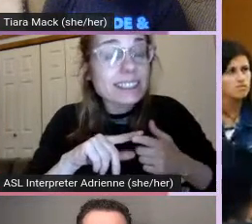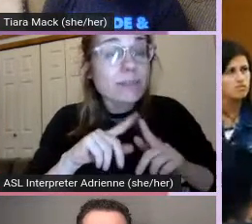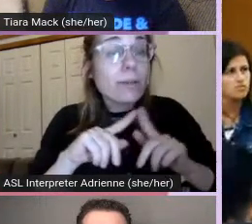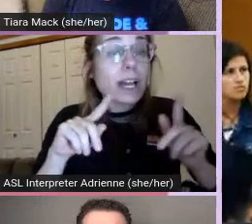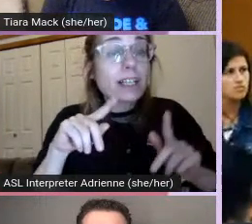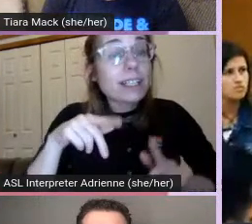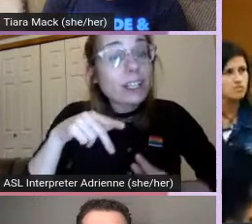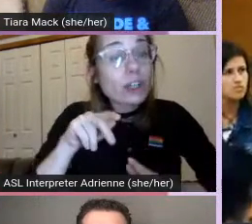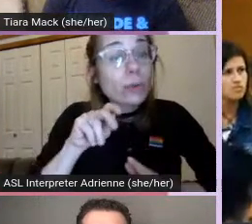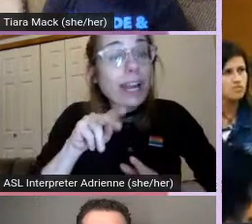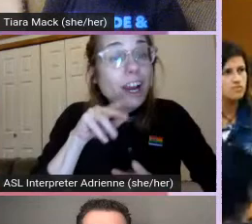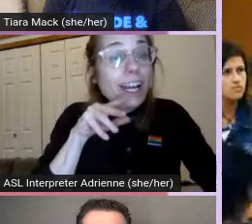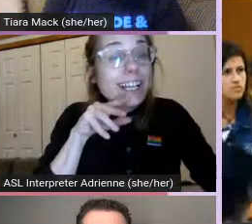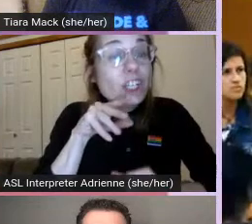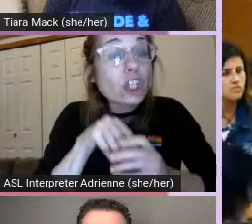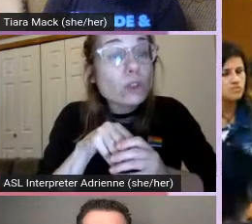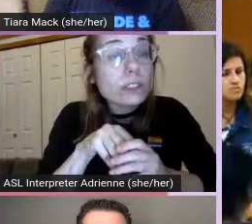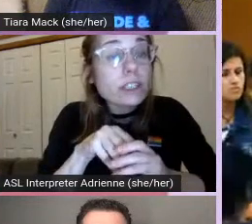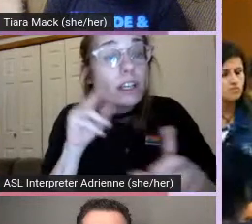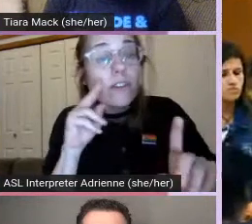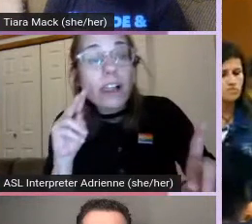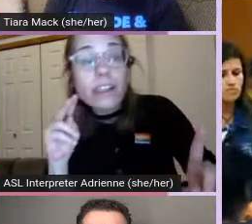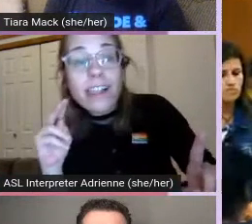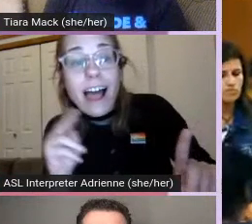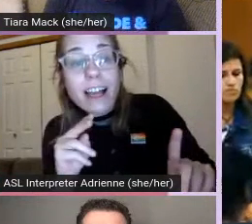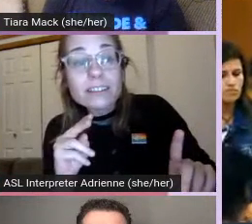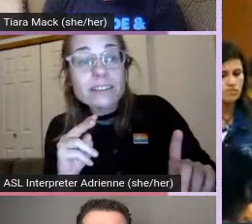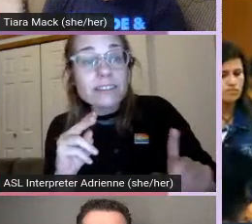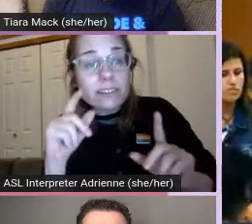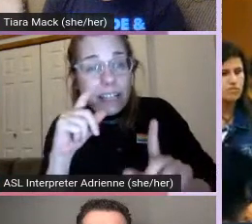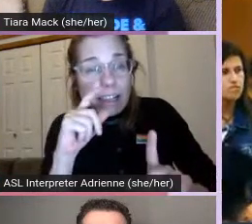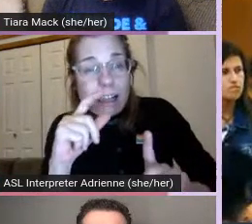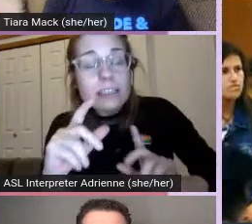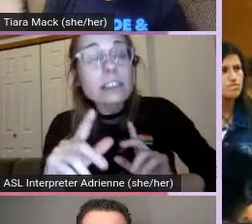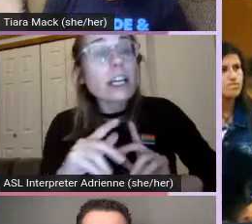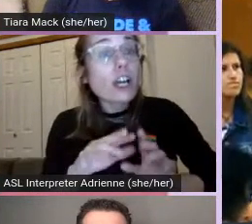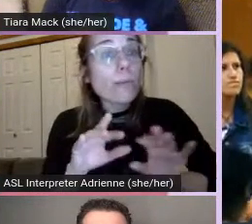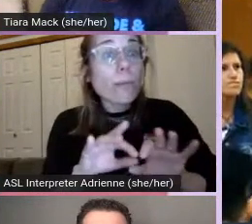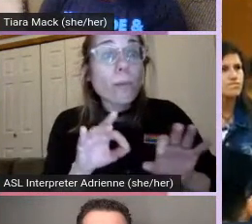is critical to making sure that we're providing the best care possible to everyone.